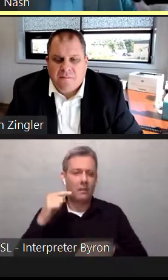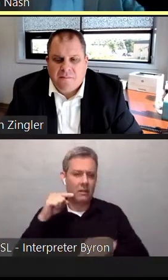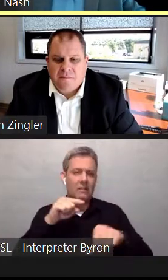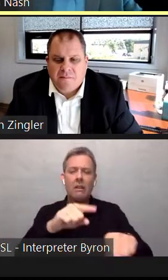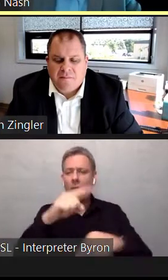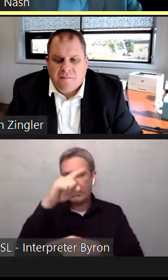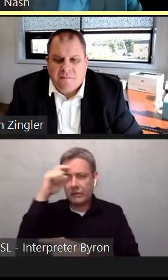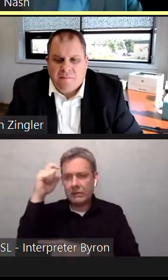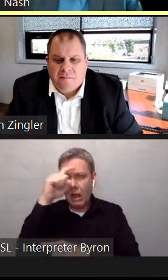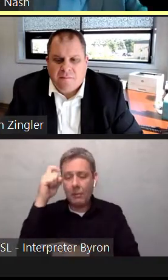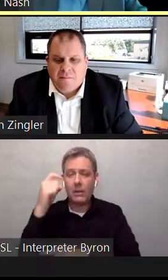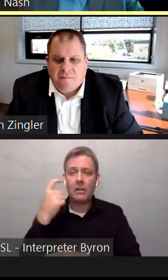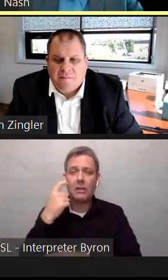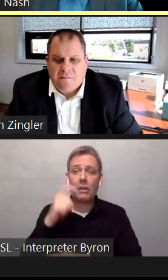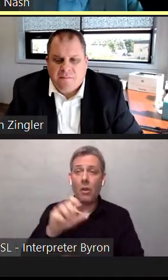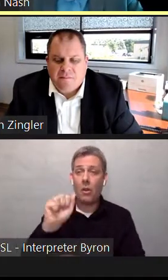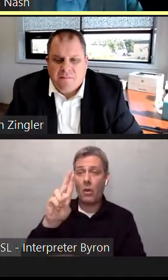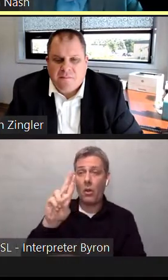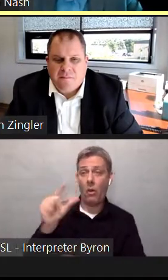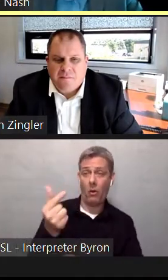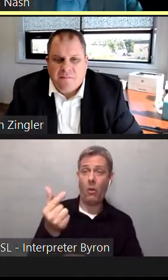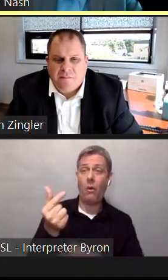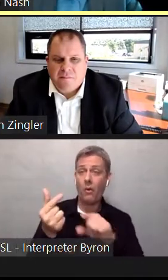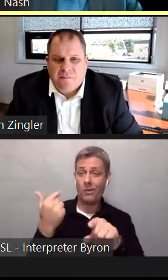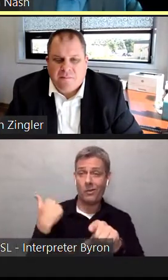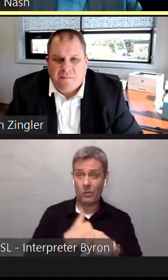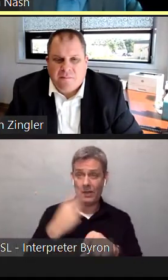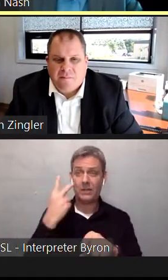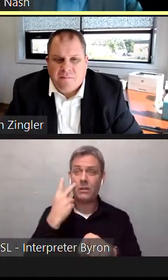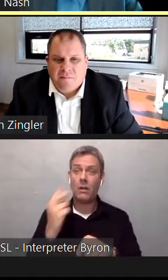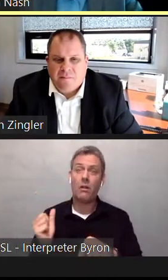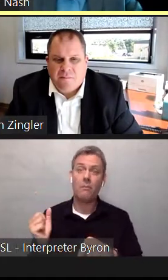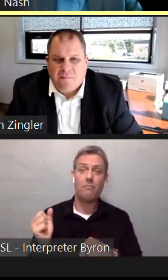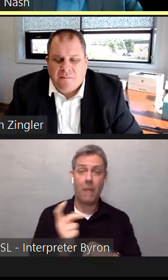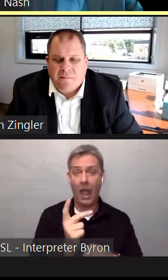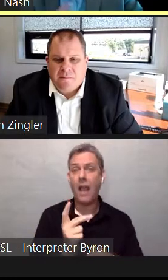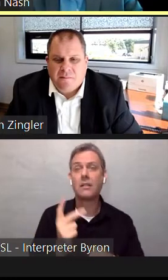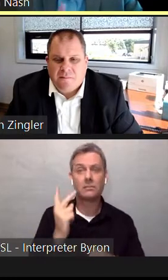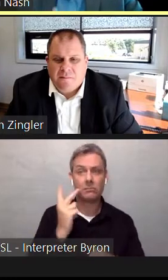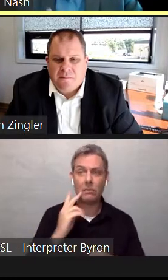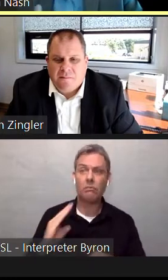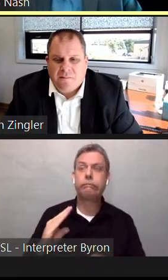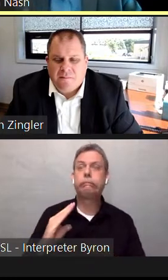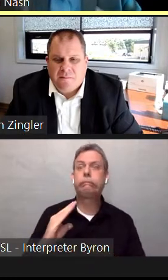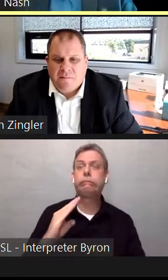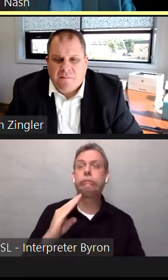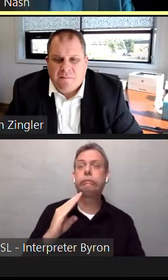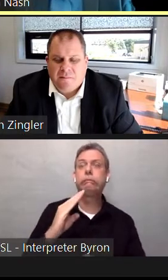Going into August, we started to see the rebound, and again, we see the population, the